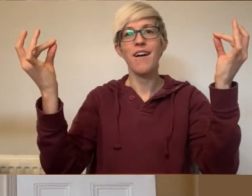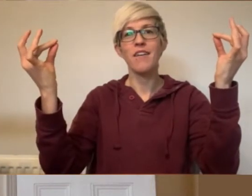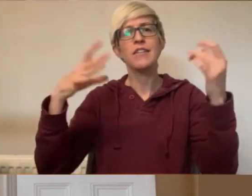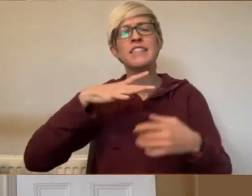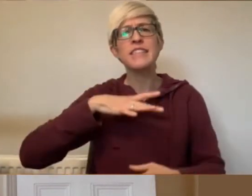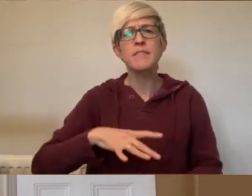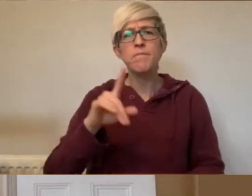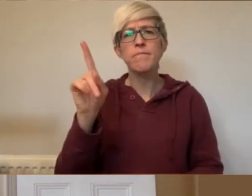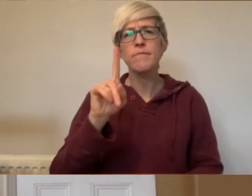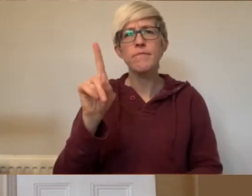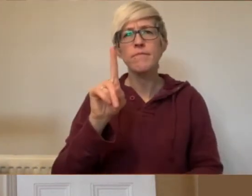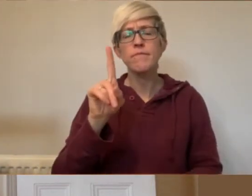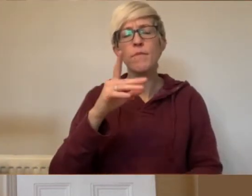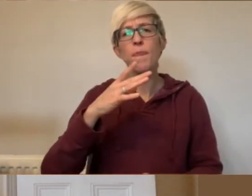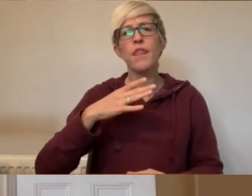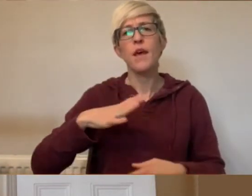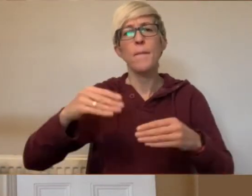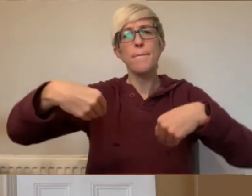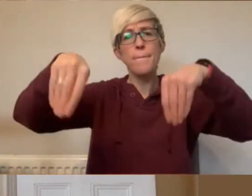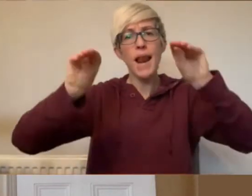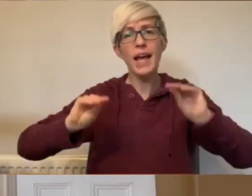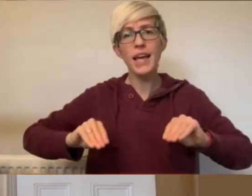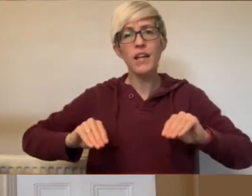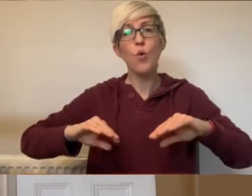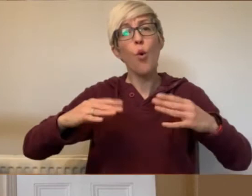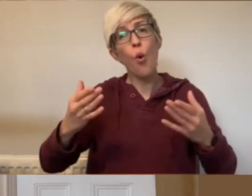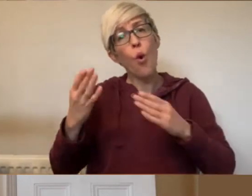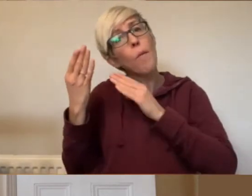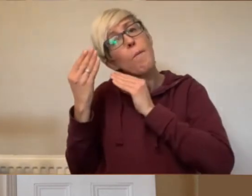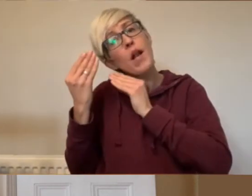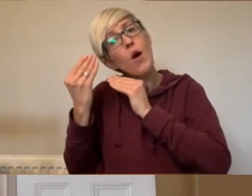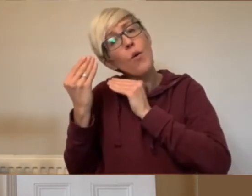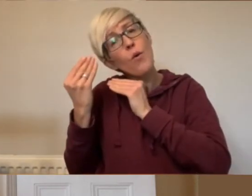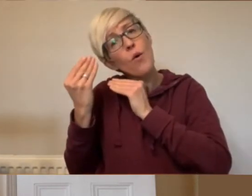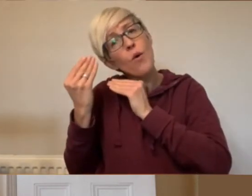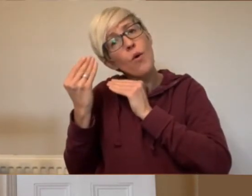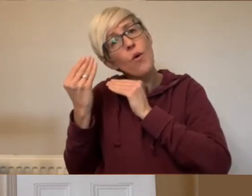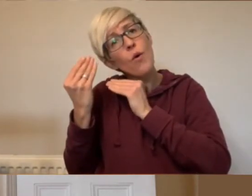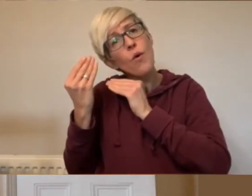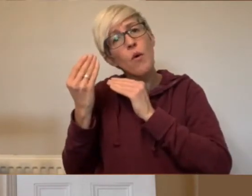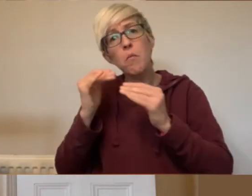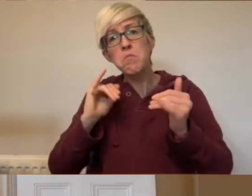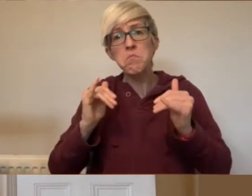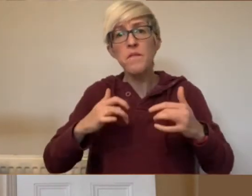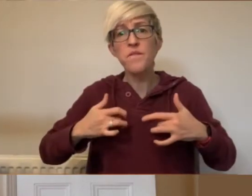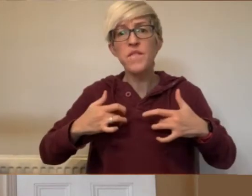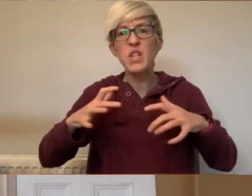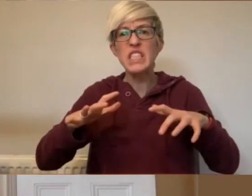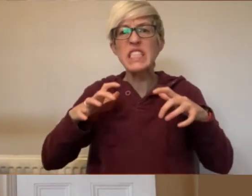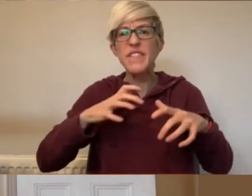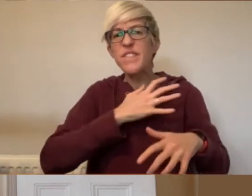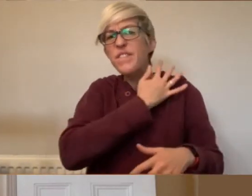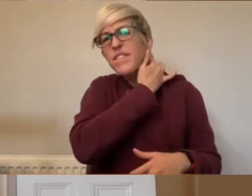to need is a blanket or a pillow, and if you're feeling sort of quite stiff and quite tight in the joints, then